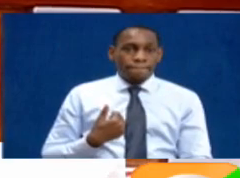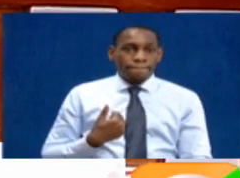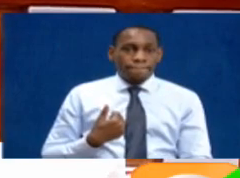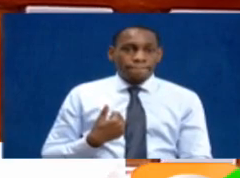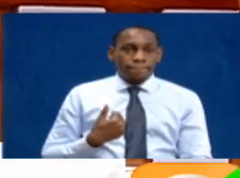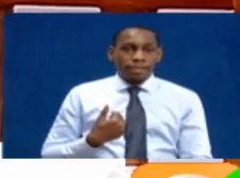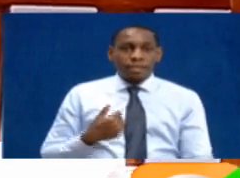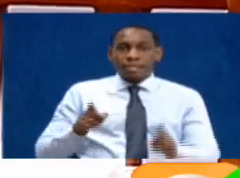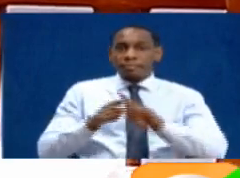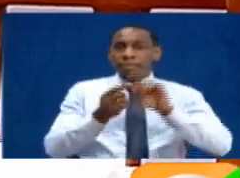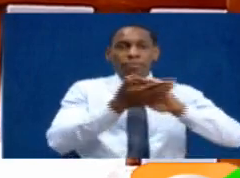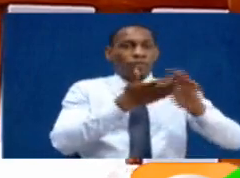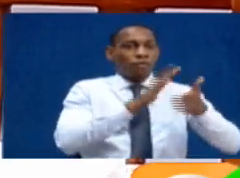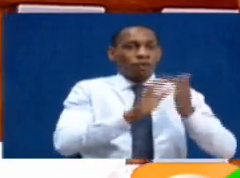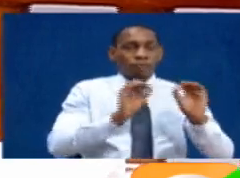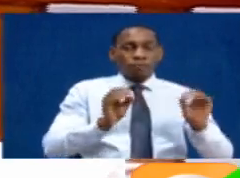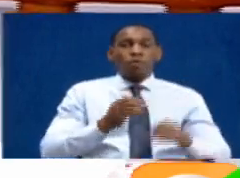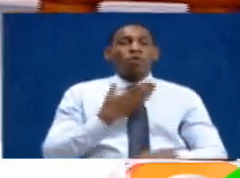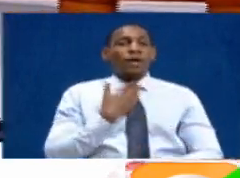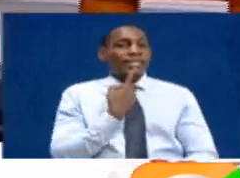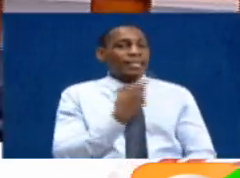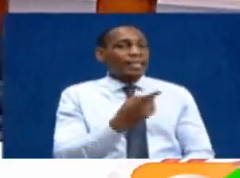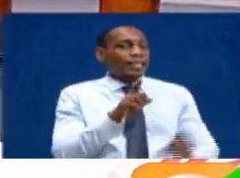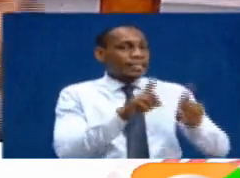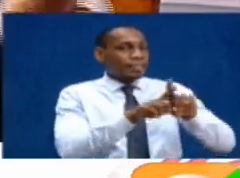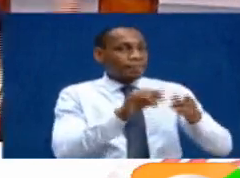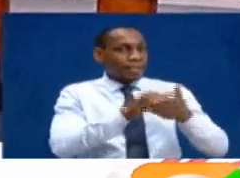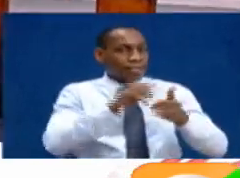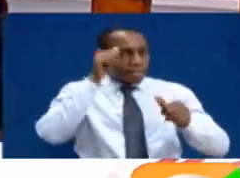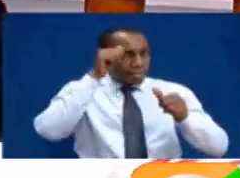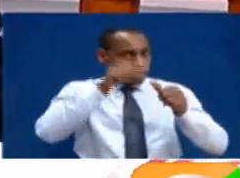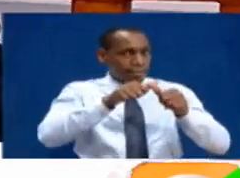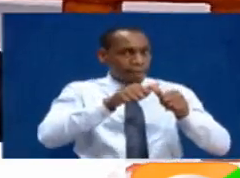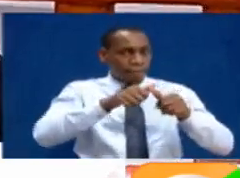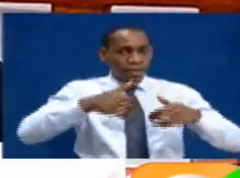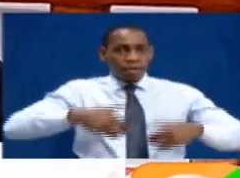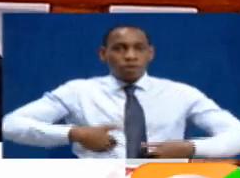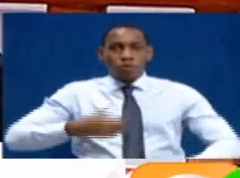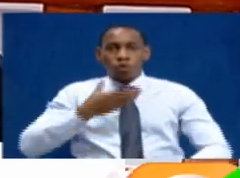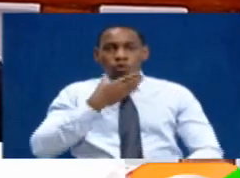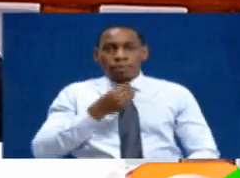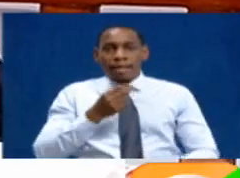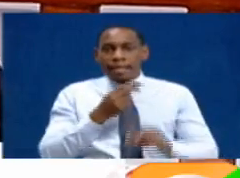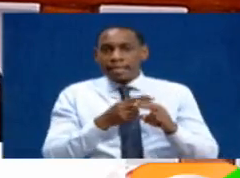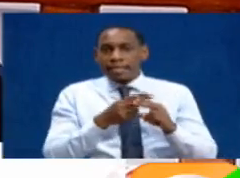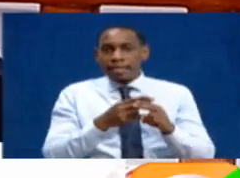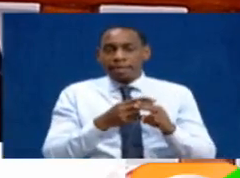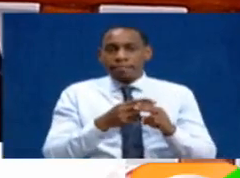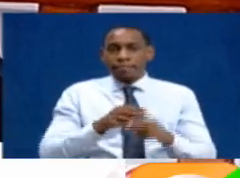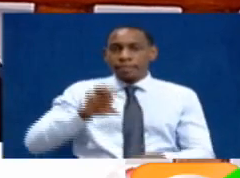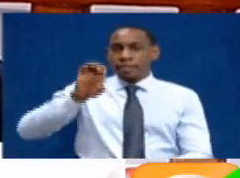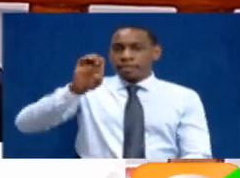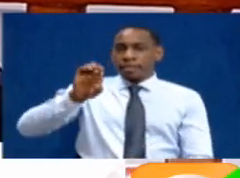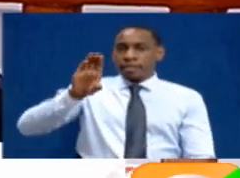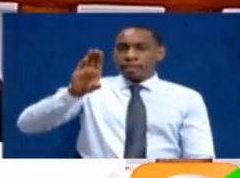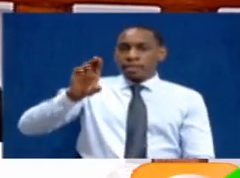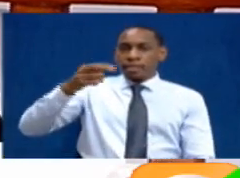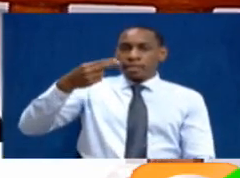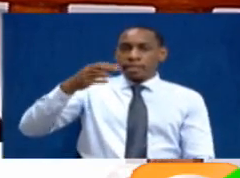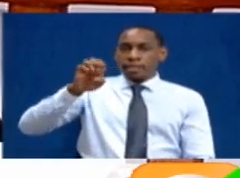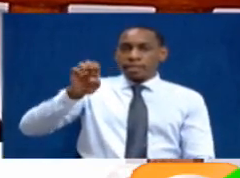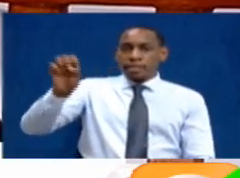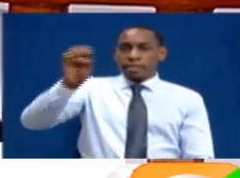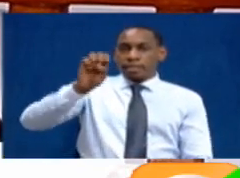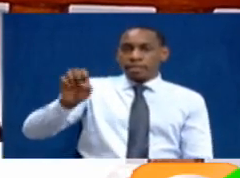And he doesn't forgive. Can I tell you what? You remember a young man from my country called Echesa? Rashid